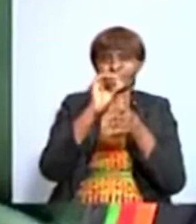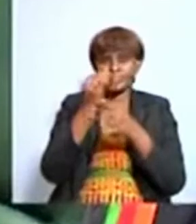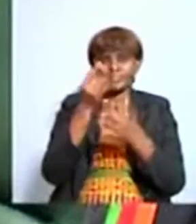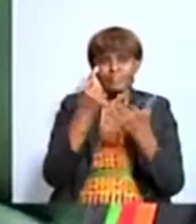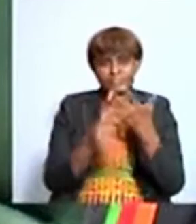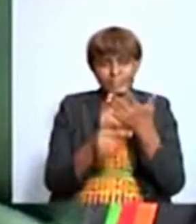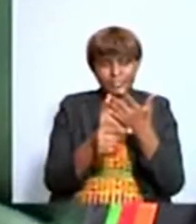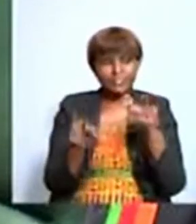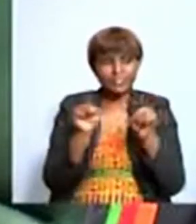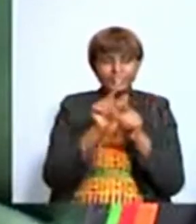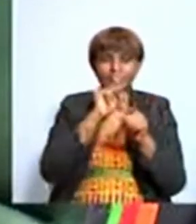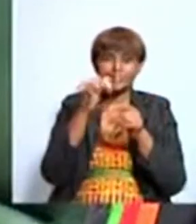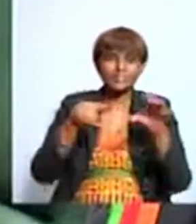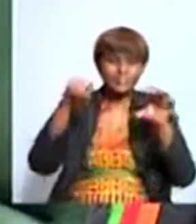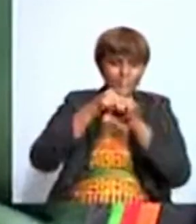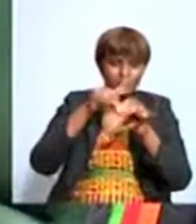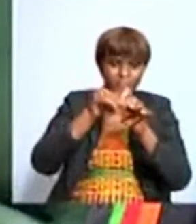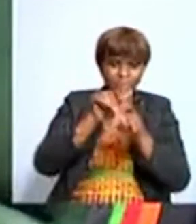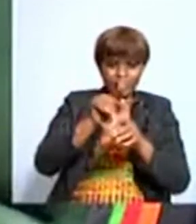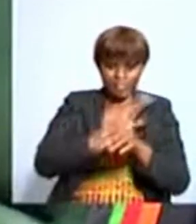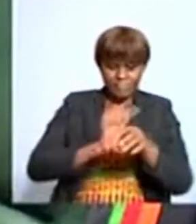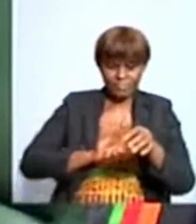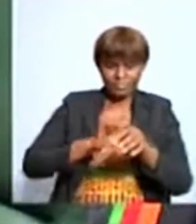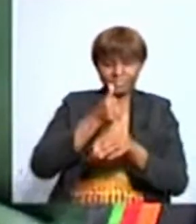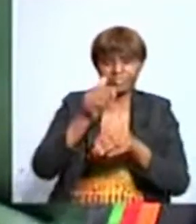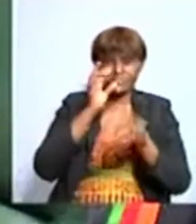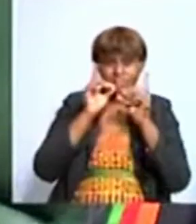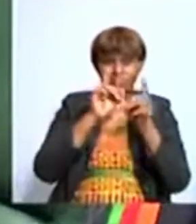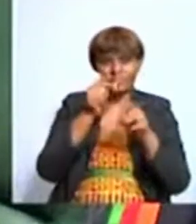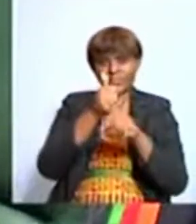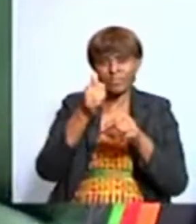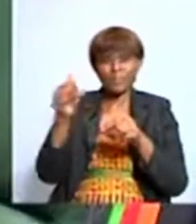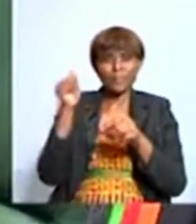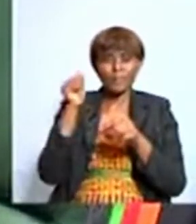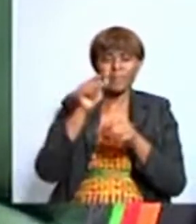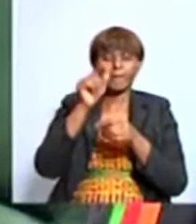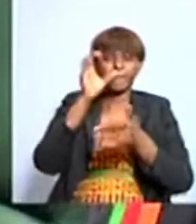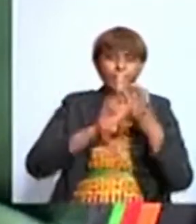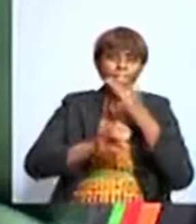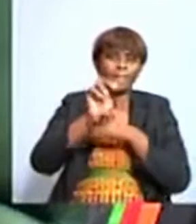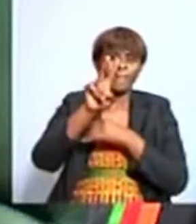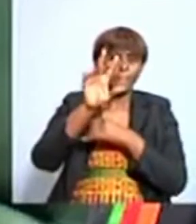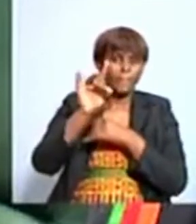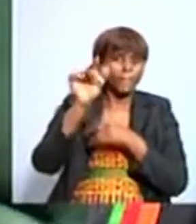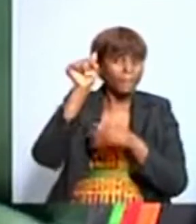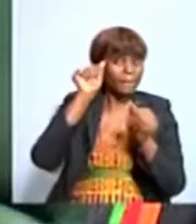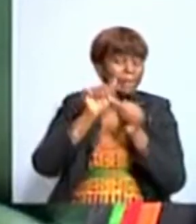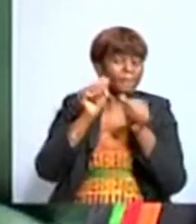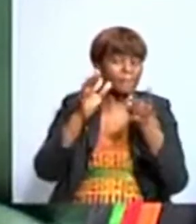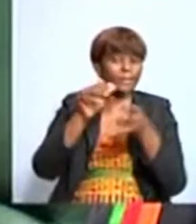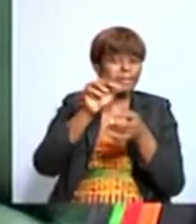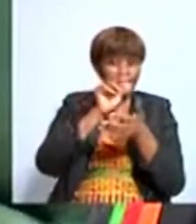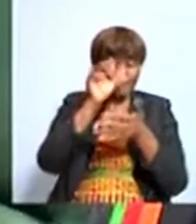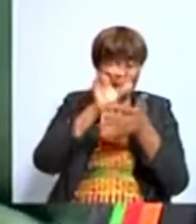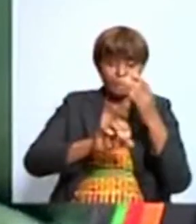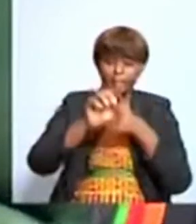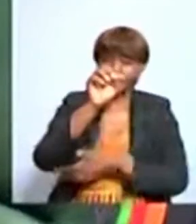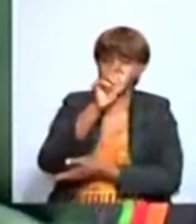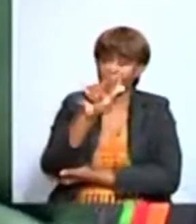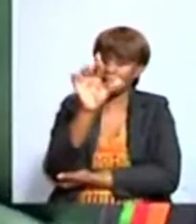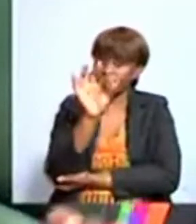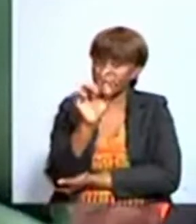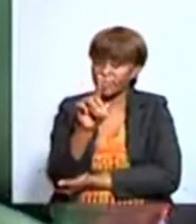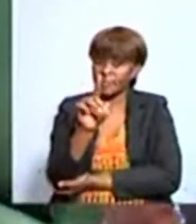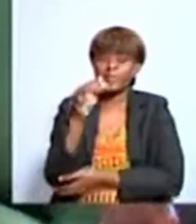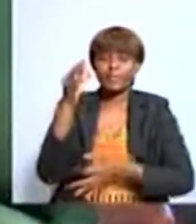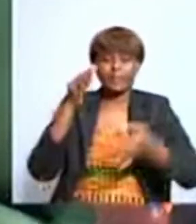an incorporated board. Any debate? Any objection? Clause 28 is agreed to. Clause 29, execution of